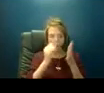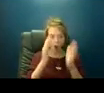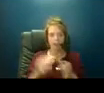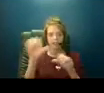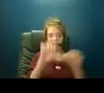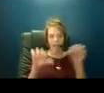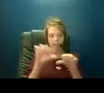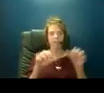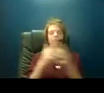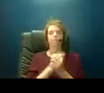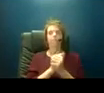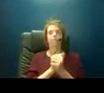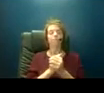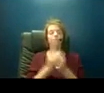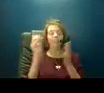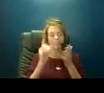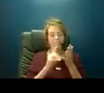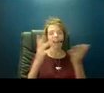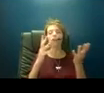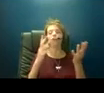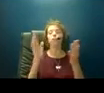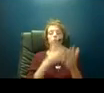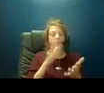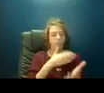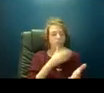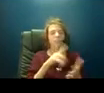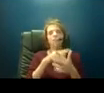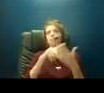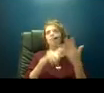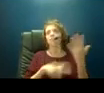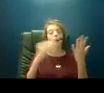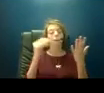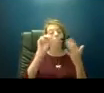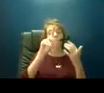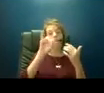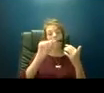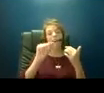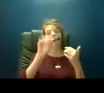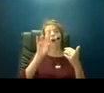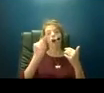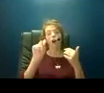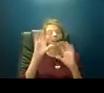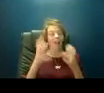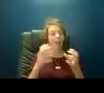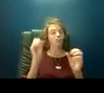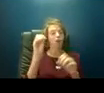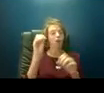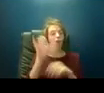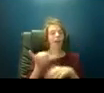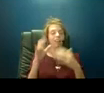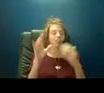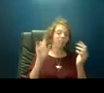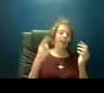scientists, designers, musicians, media art class. And so that's just a kind